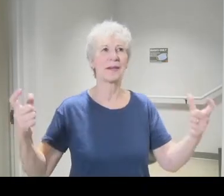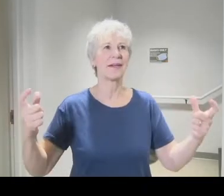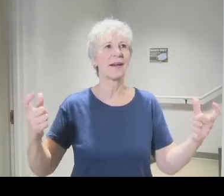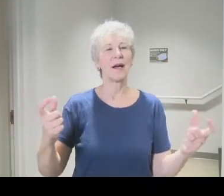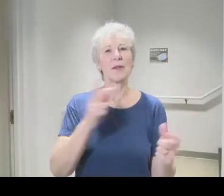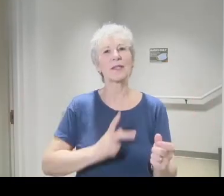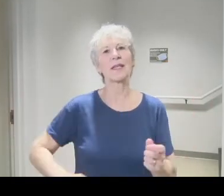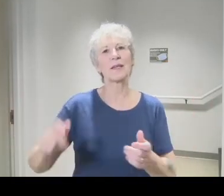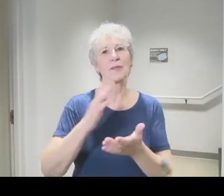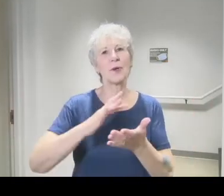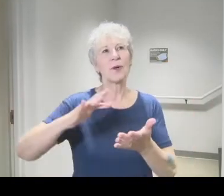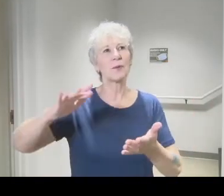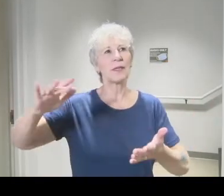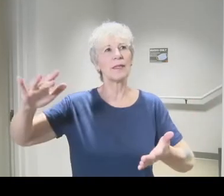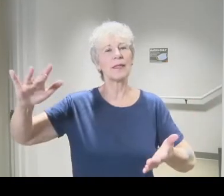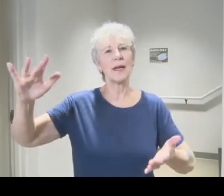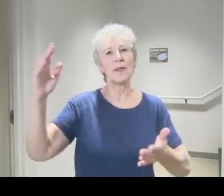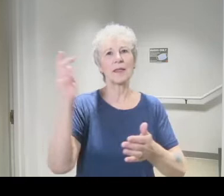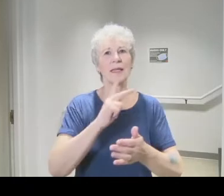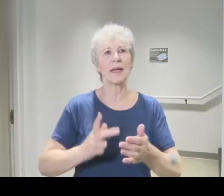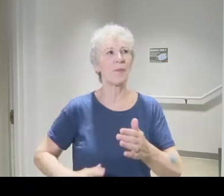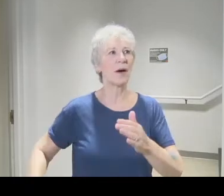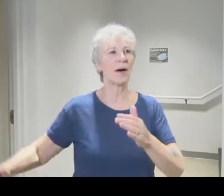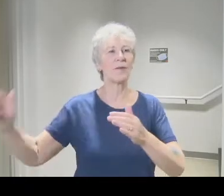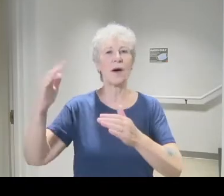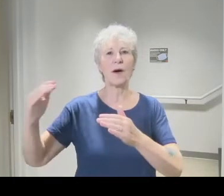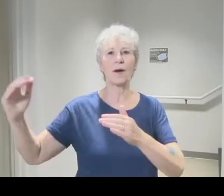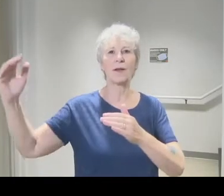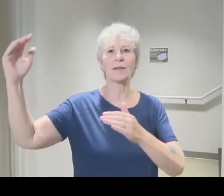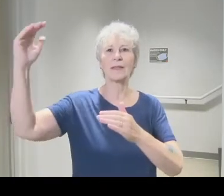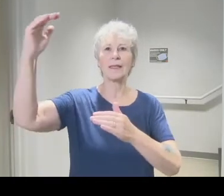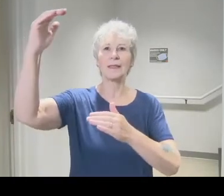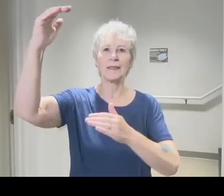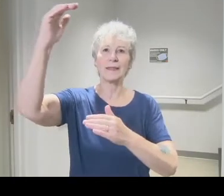stronger, the King of glory, the King above all